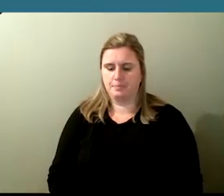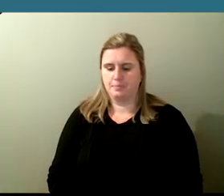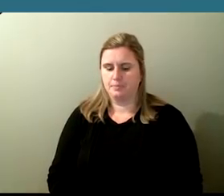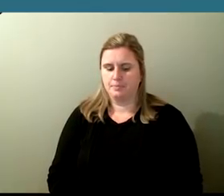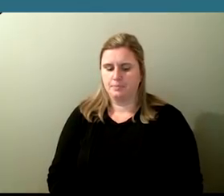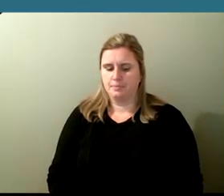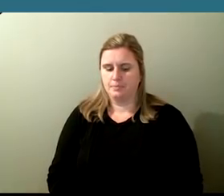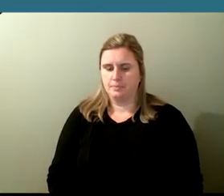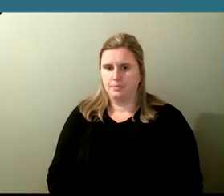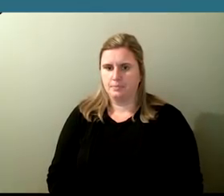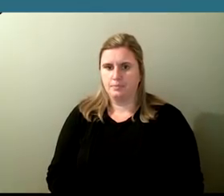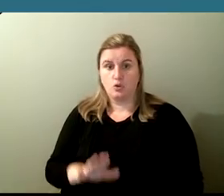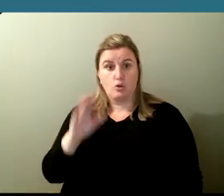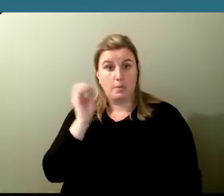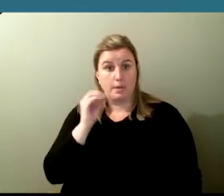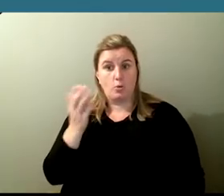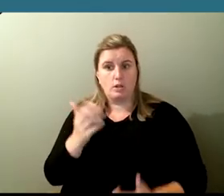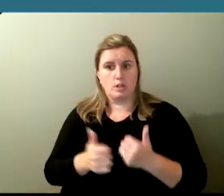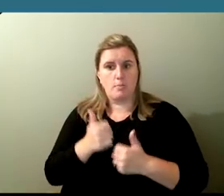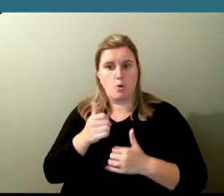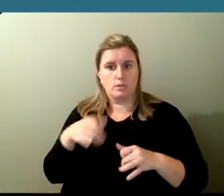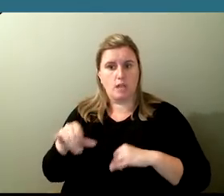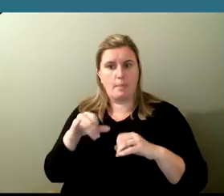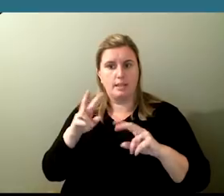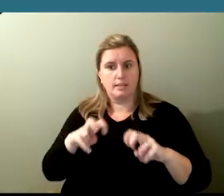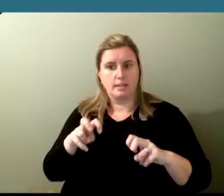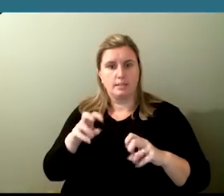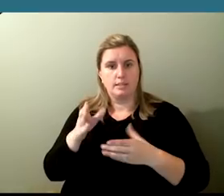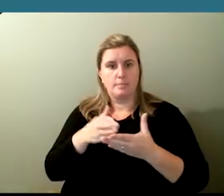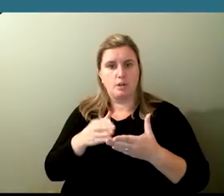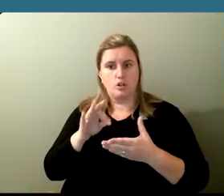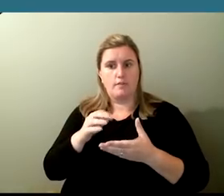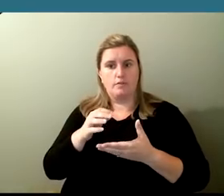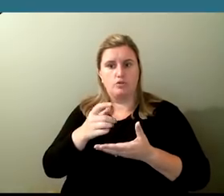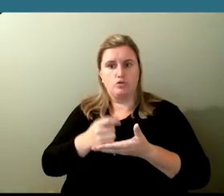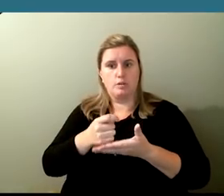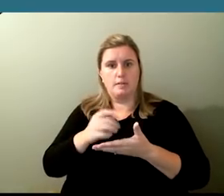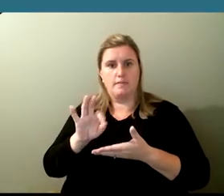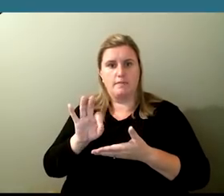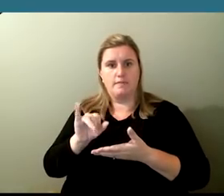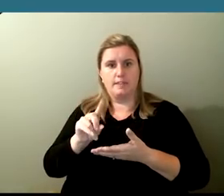In your opinion, what is the most commonly assessed dimension of treatment fidelity?